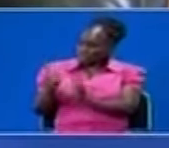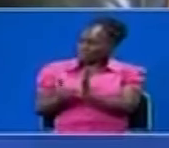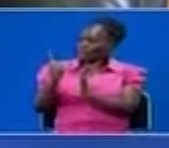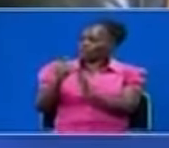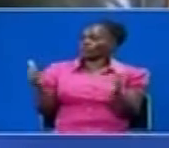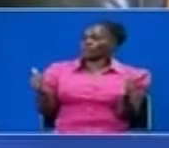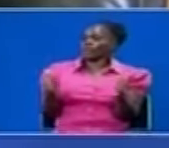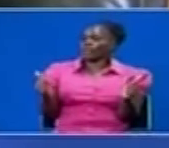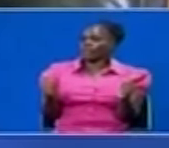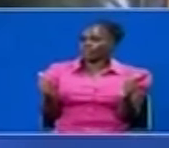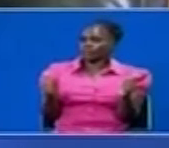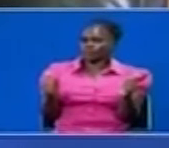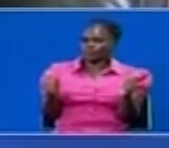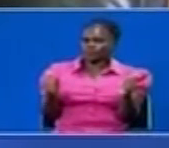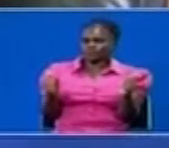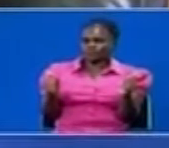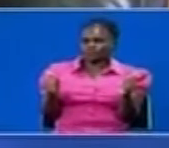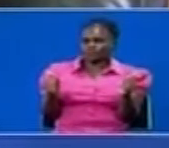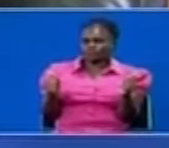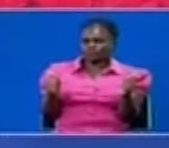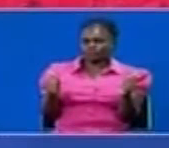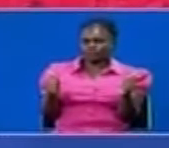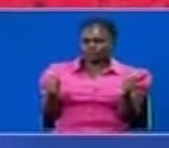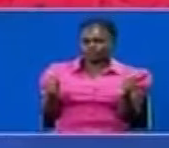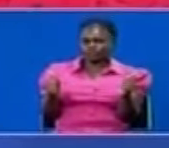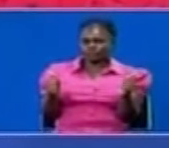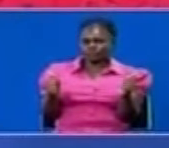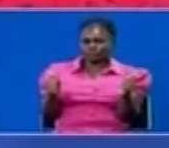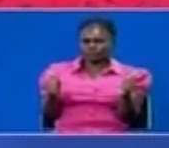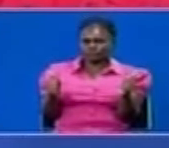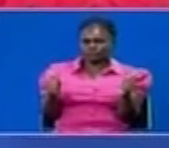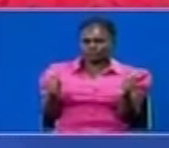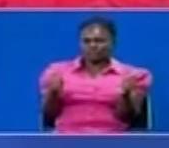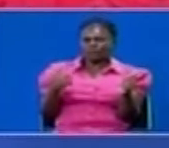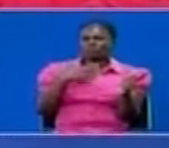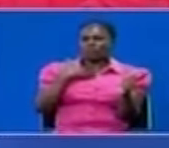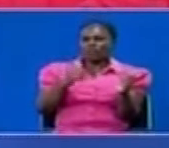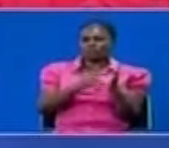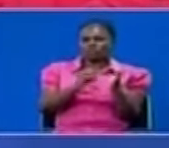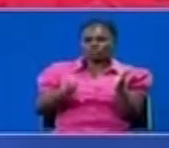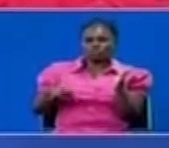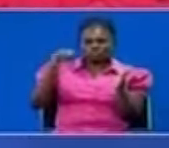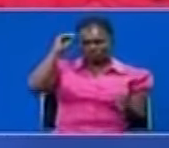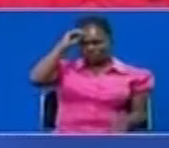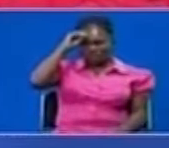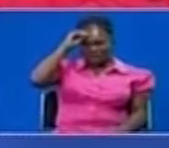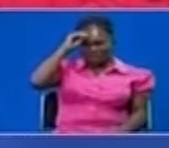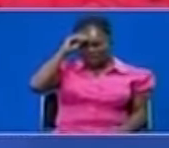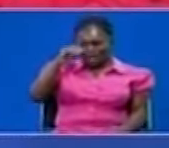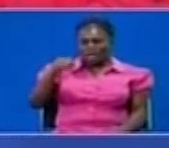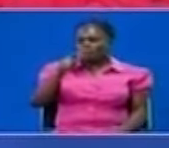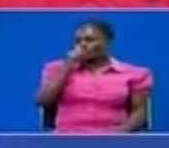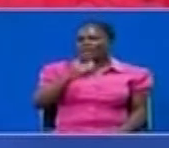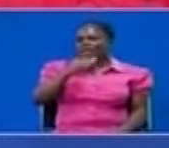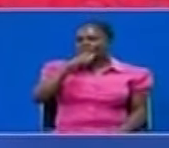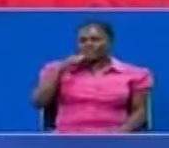that culture of being able to do what they're required to do. Let me disabuse the notion that private schools have excelled because